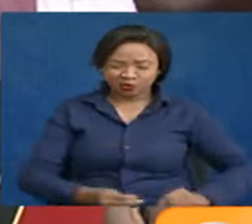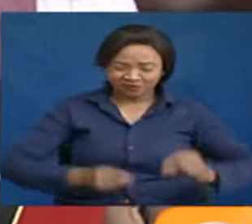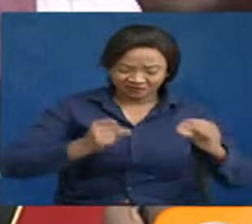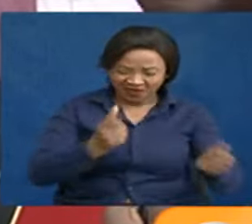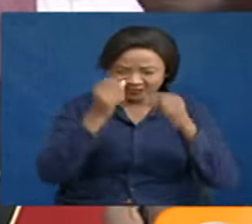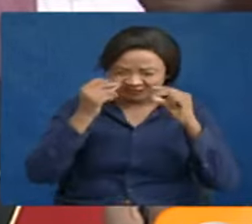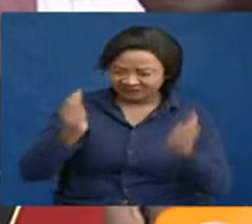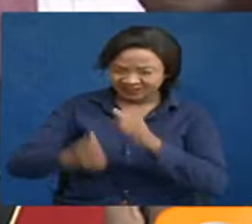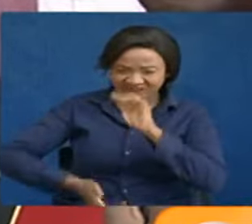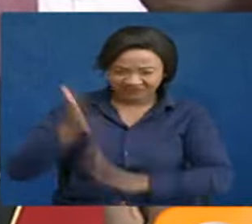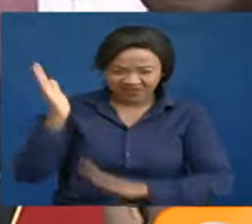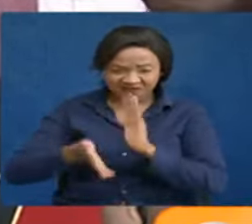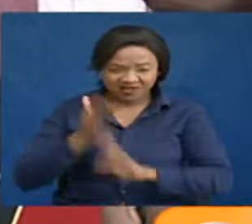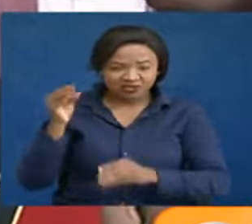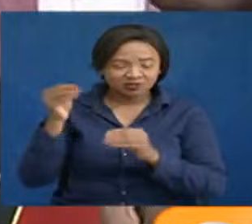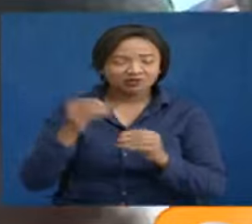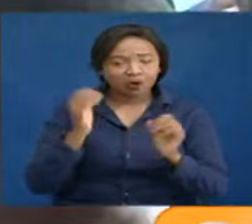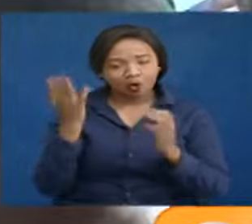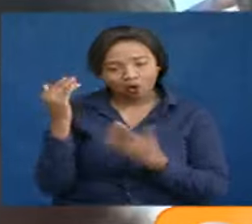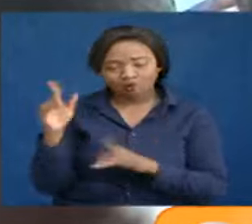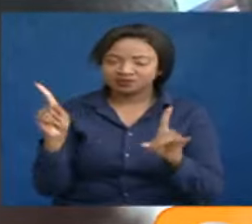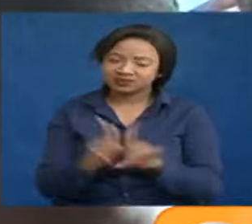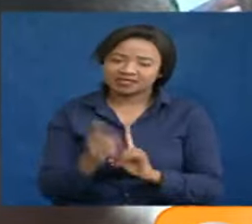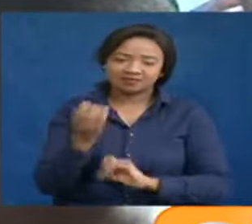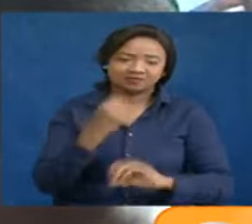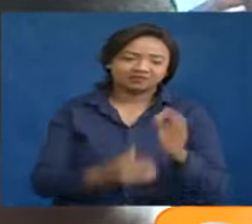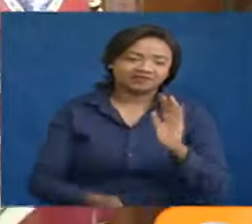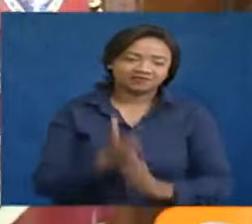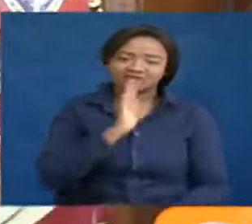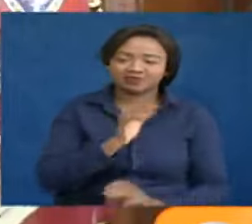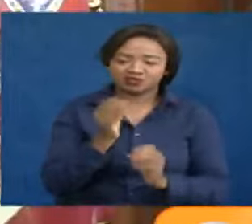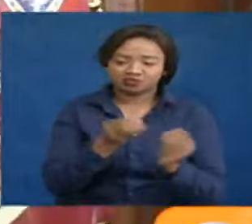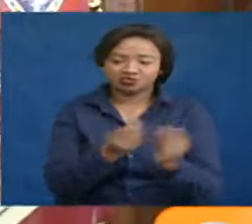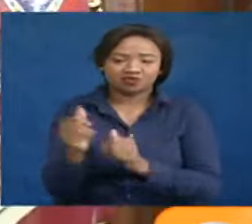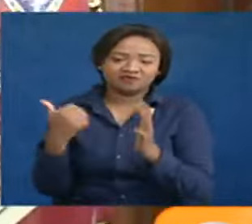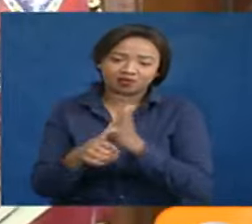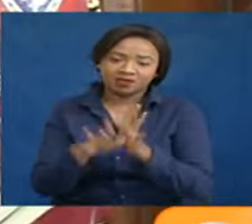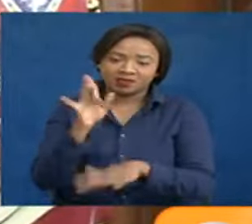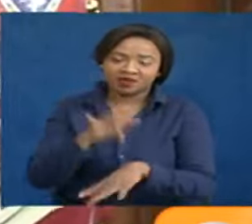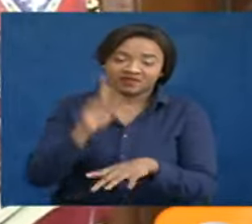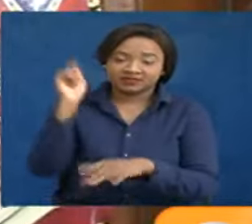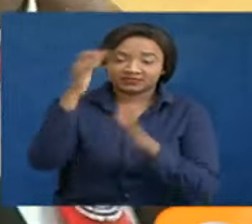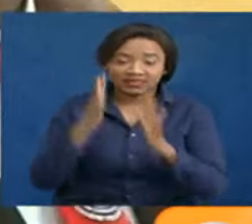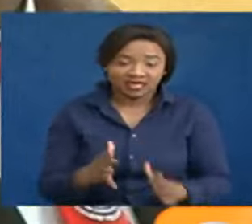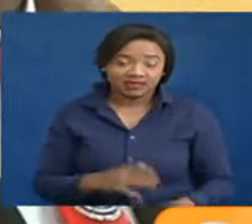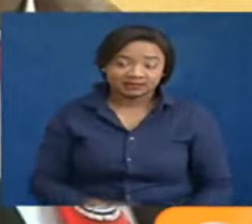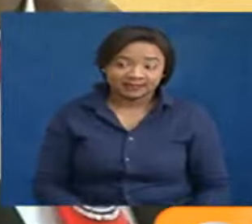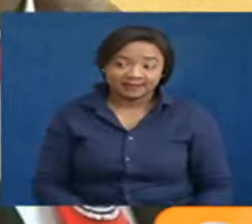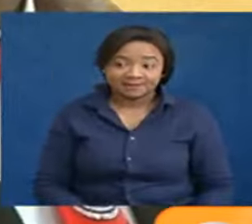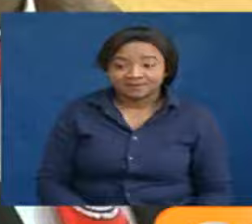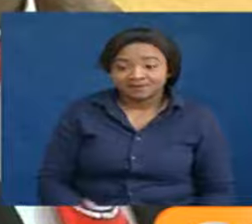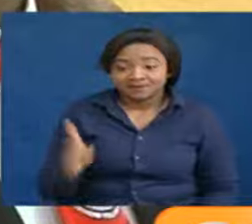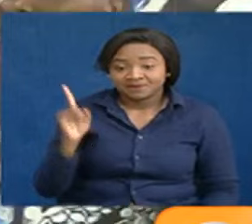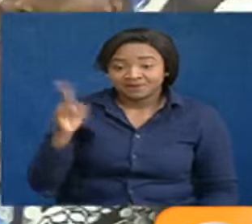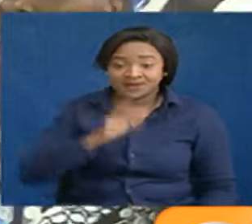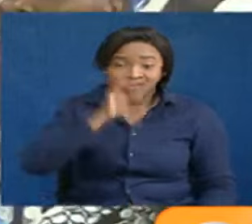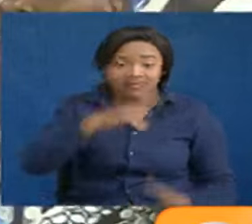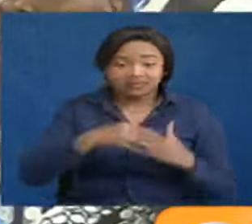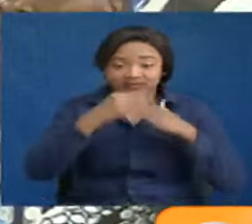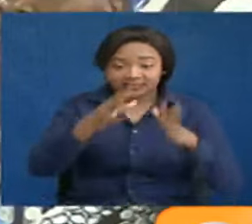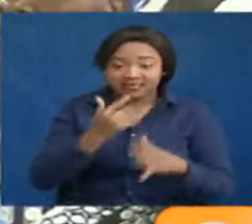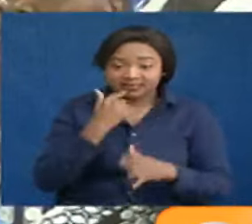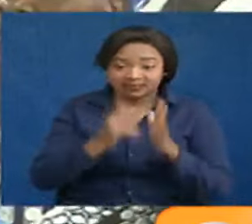to respond to the issues affecting Kenyans. The religious leaders have demanded a complete overhaul of government policies they